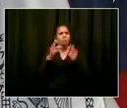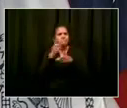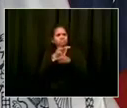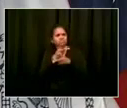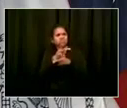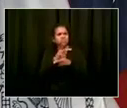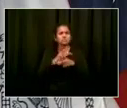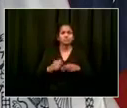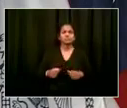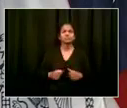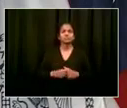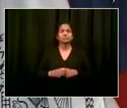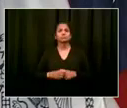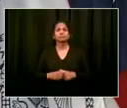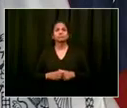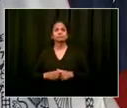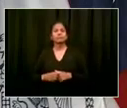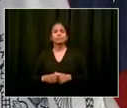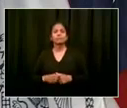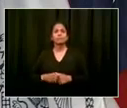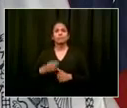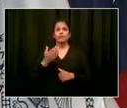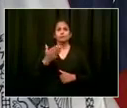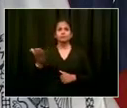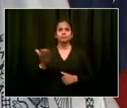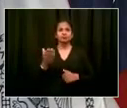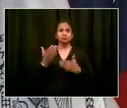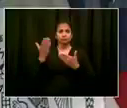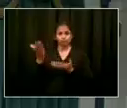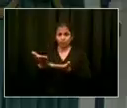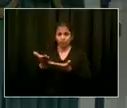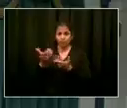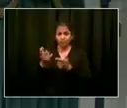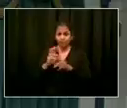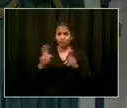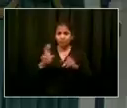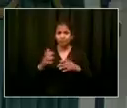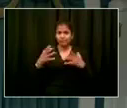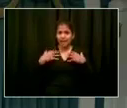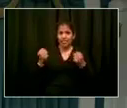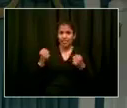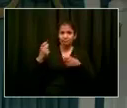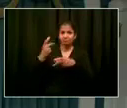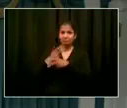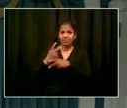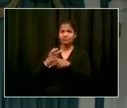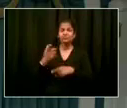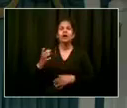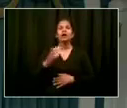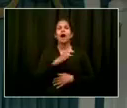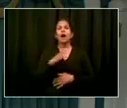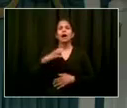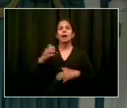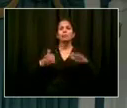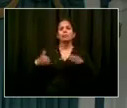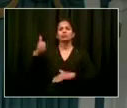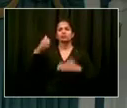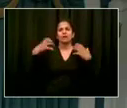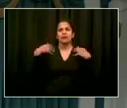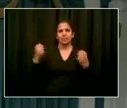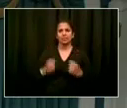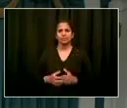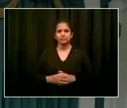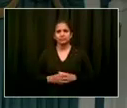well. So here to hear directly from him, our health commissioner, Dr. Dave Choksi. Thank you so much, Mr. Mayor. If there's